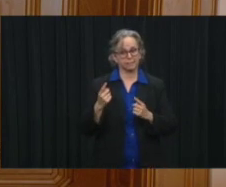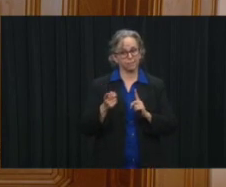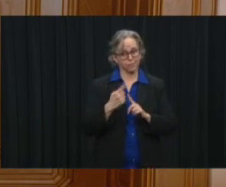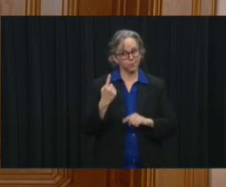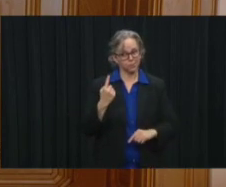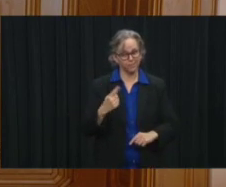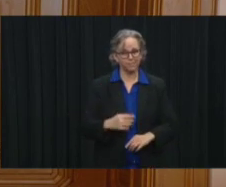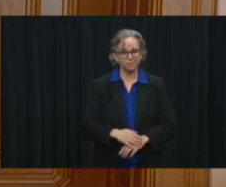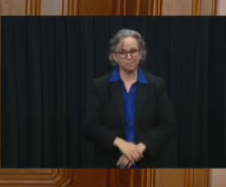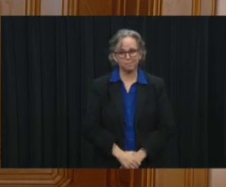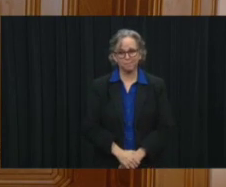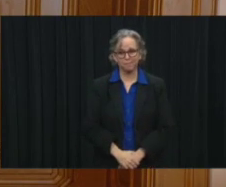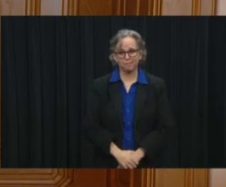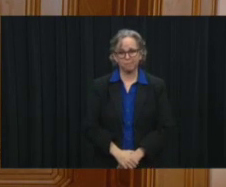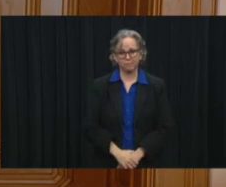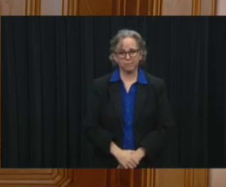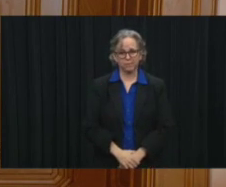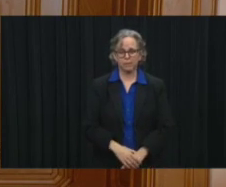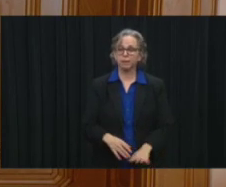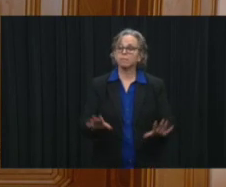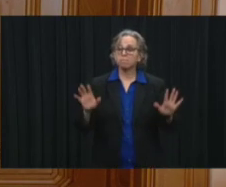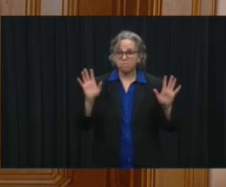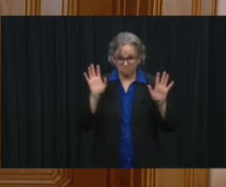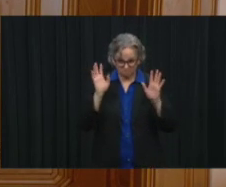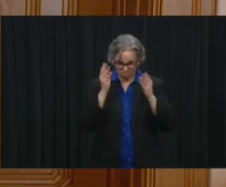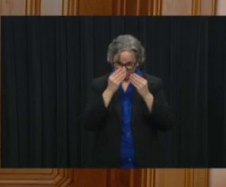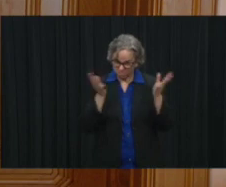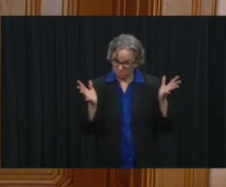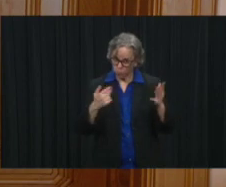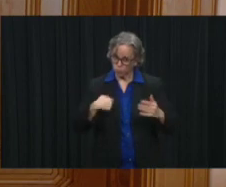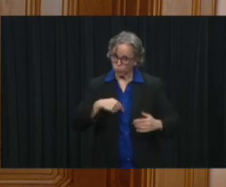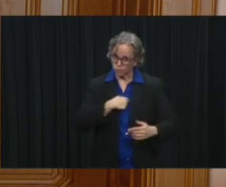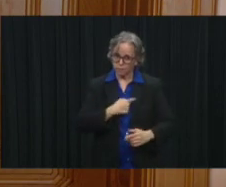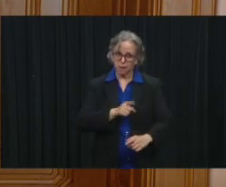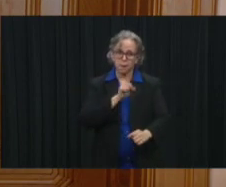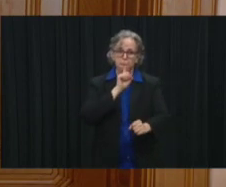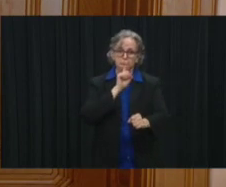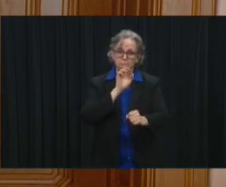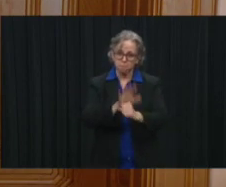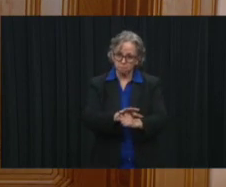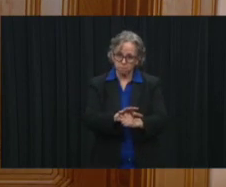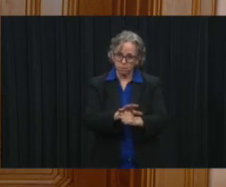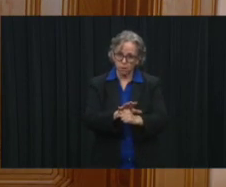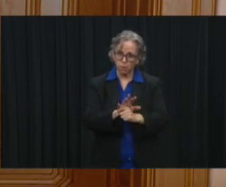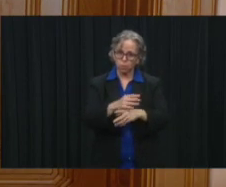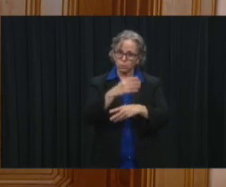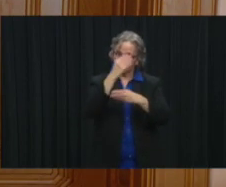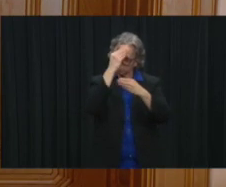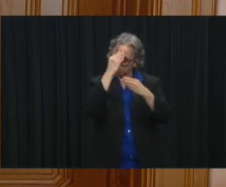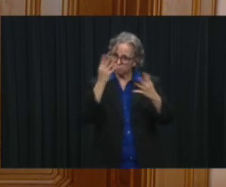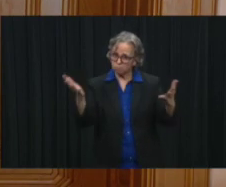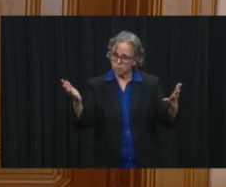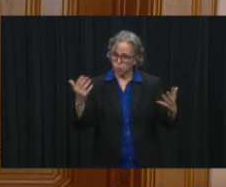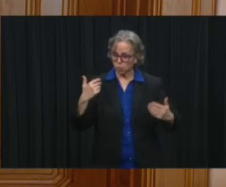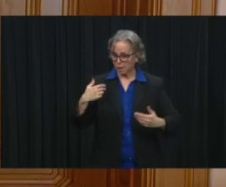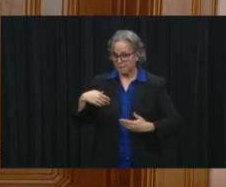we have committed to you that we would tell you what we know when we know